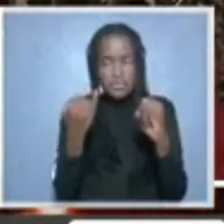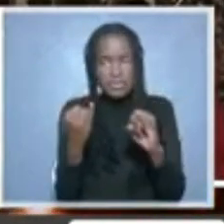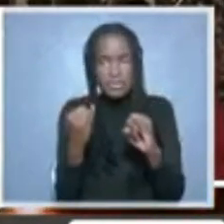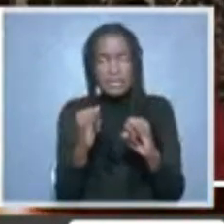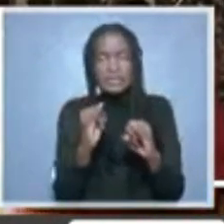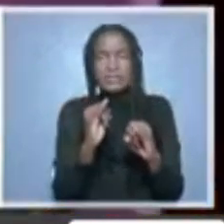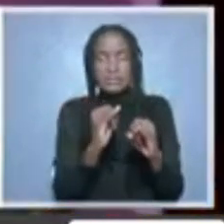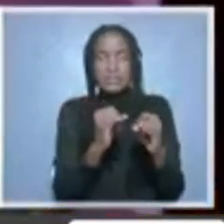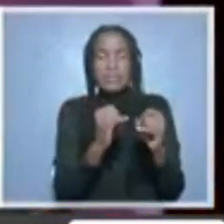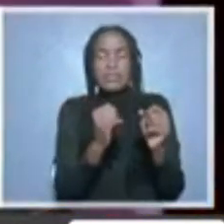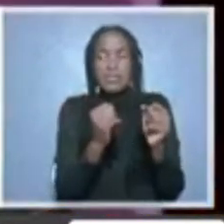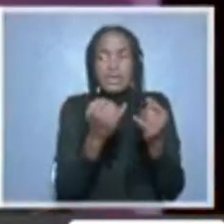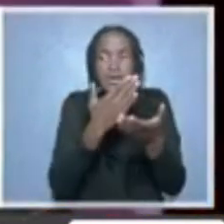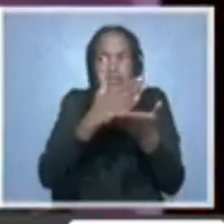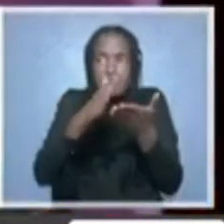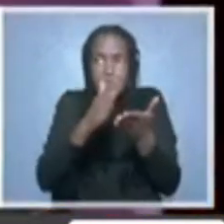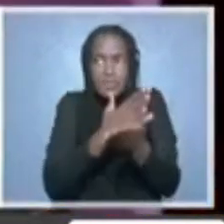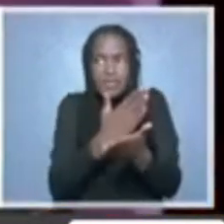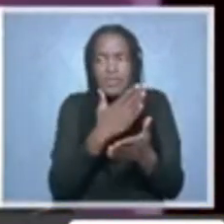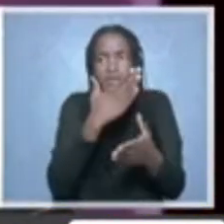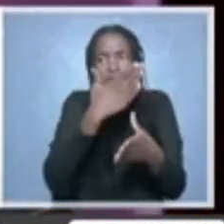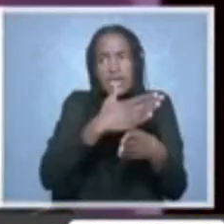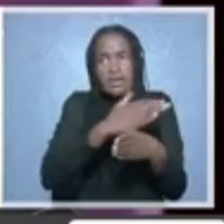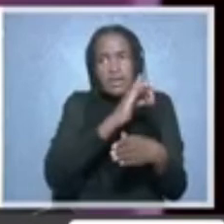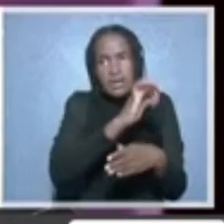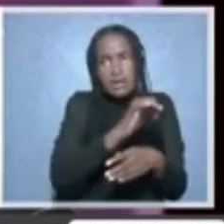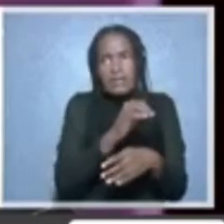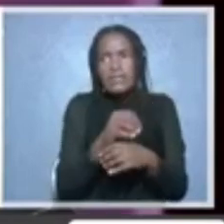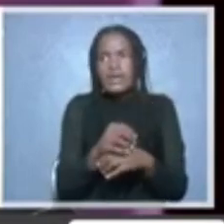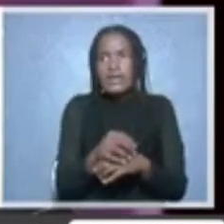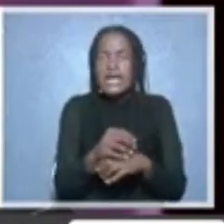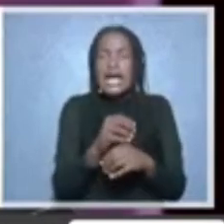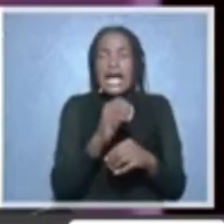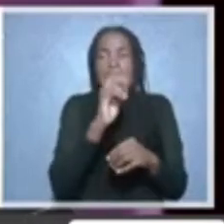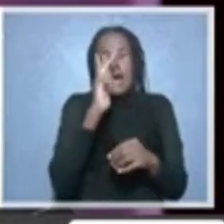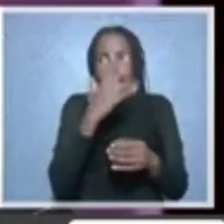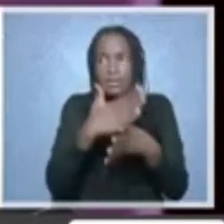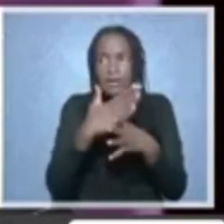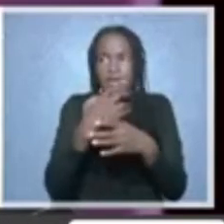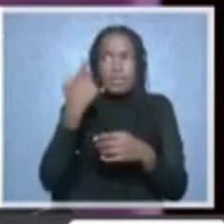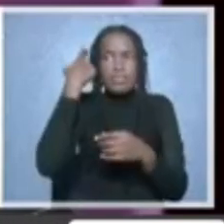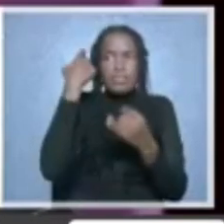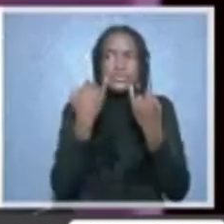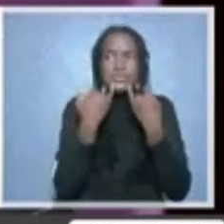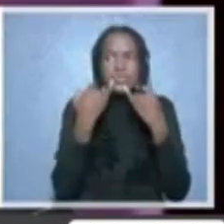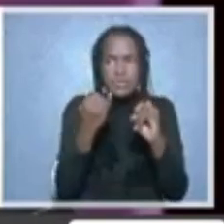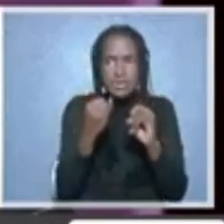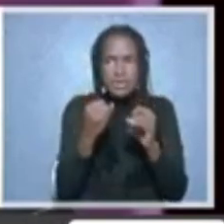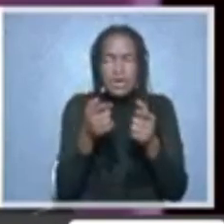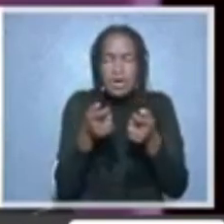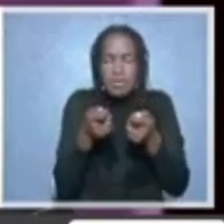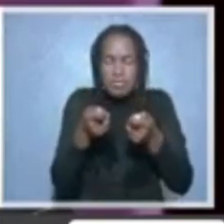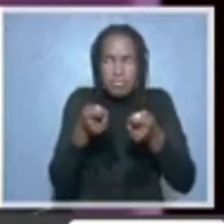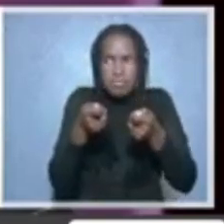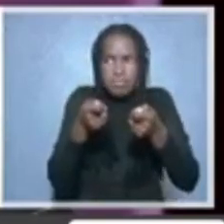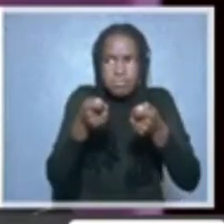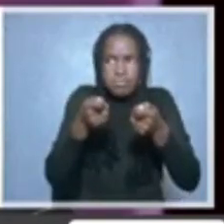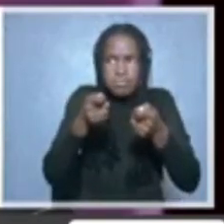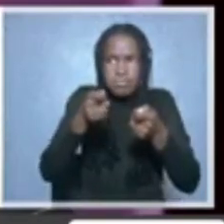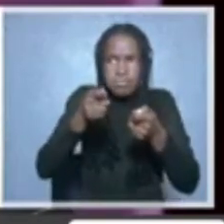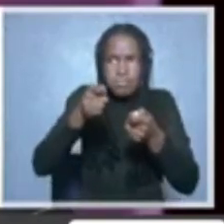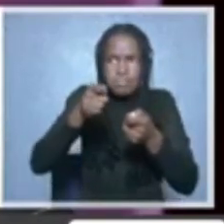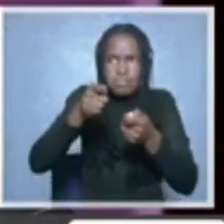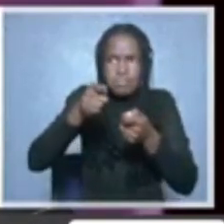of the staff have been operating the drones, also assisted by the NDF. They have their